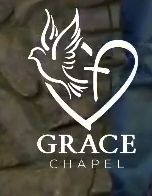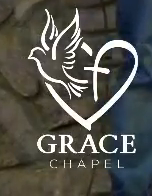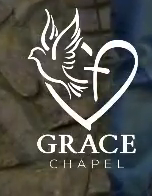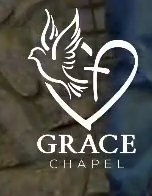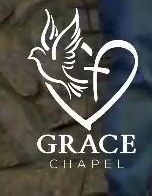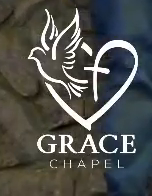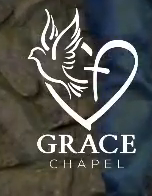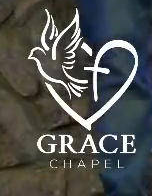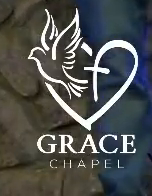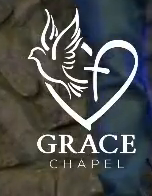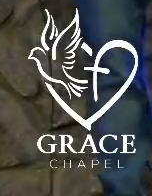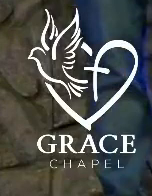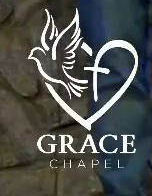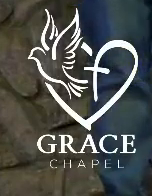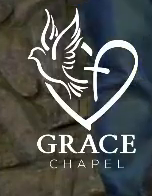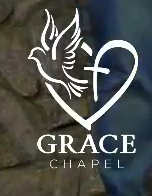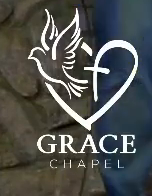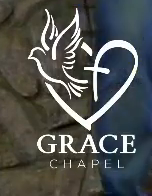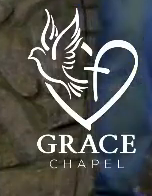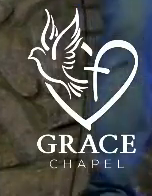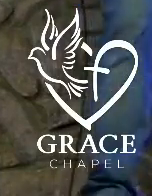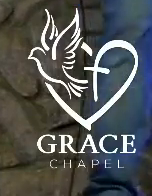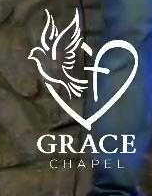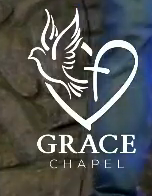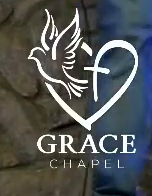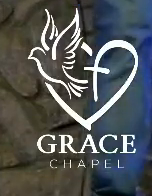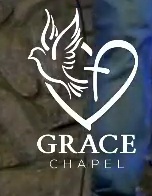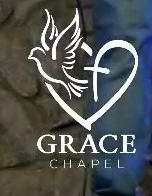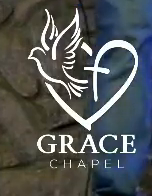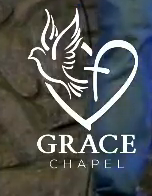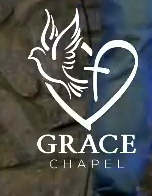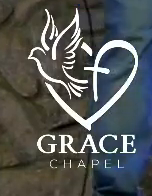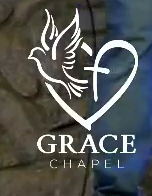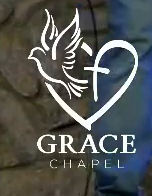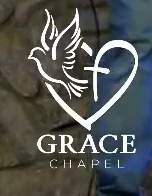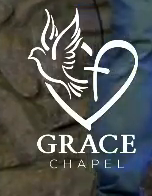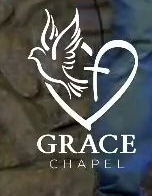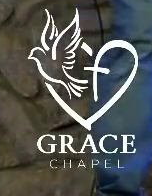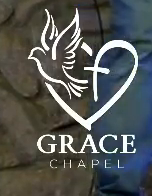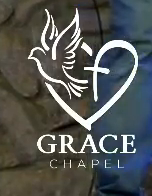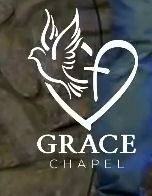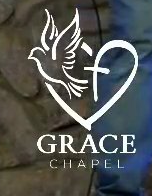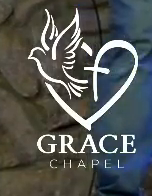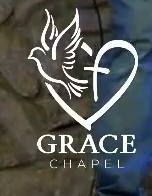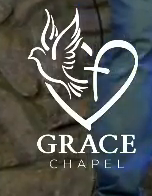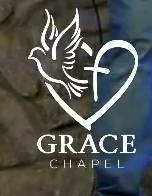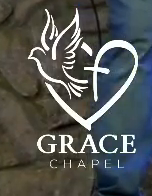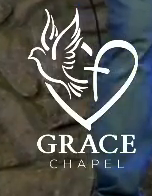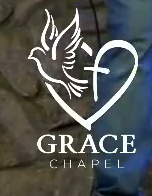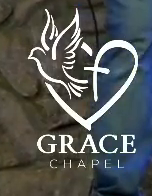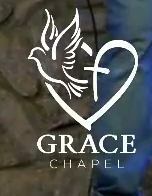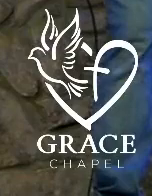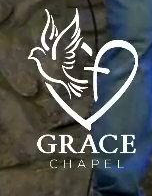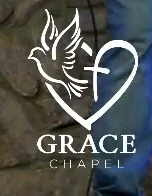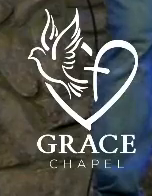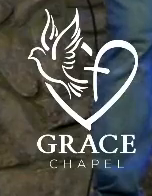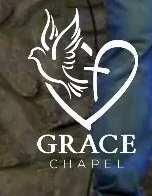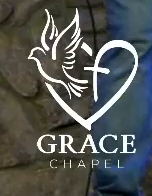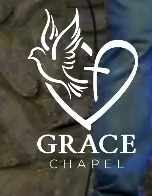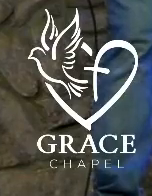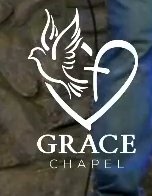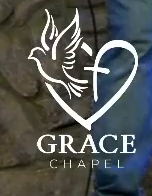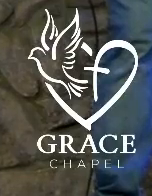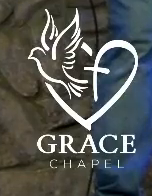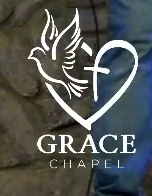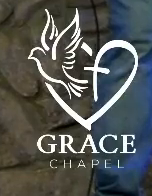glad you're here today. Amen. And just to receive the hand of the Lord today. We want to pray for them. We want to continue to